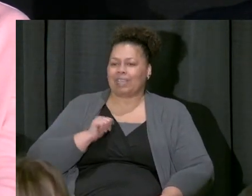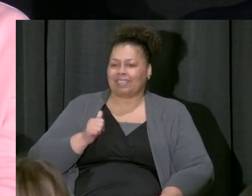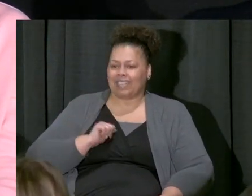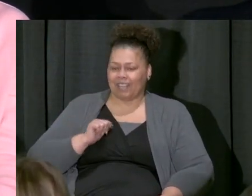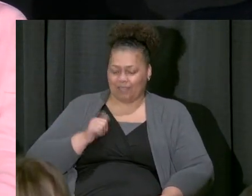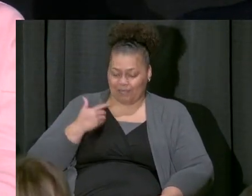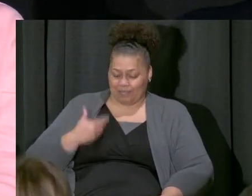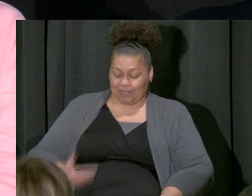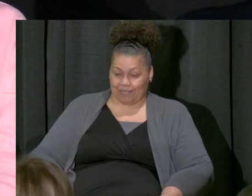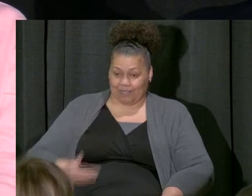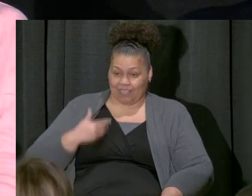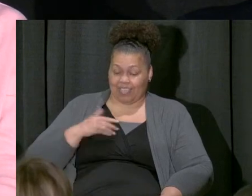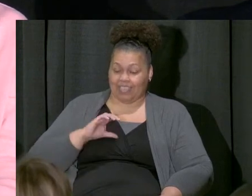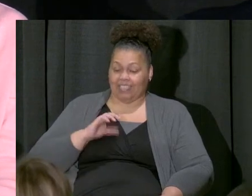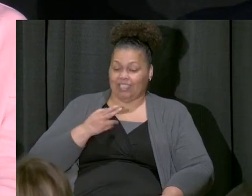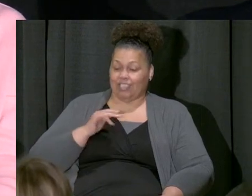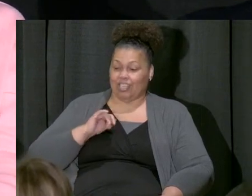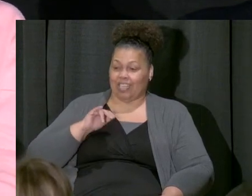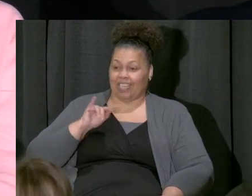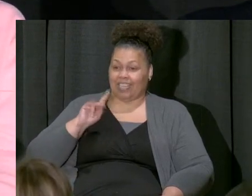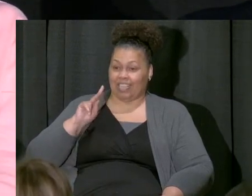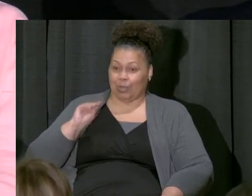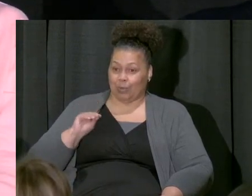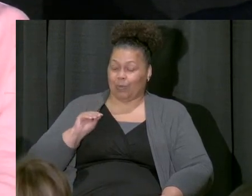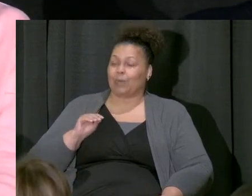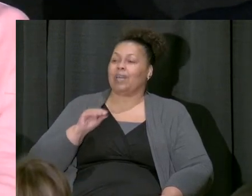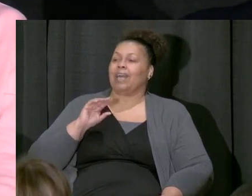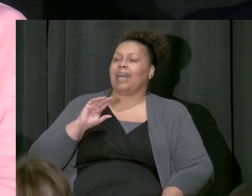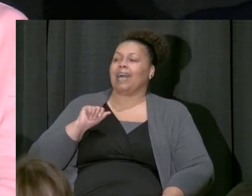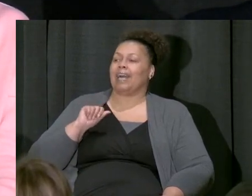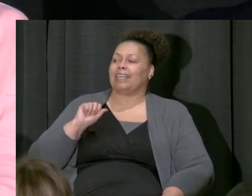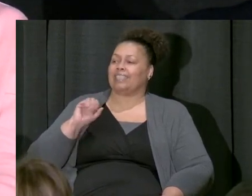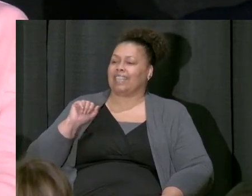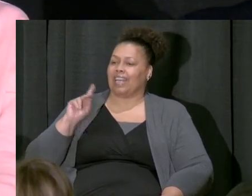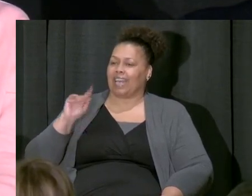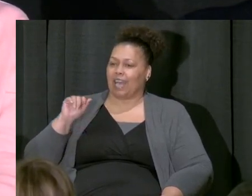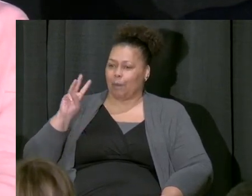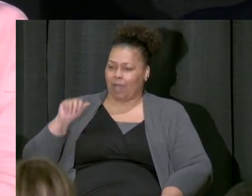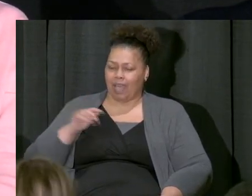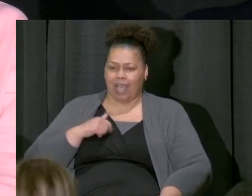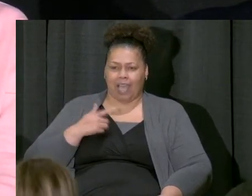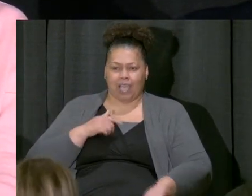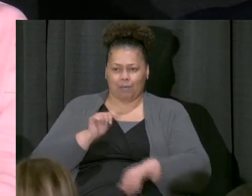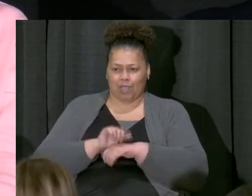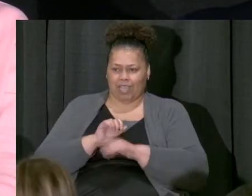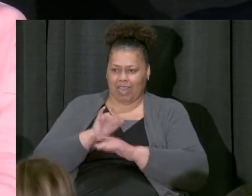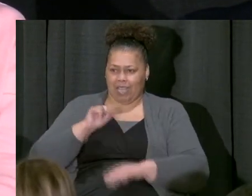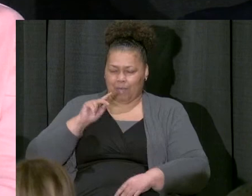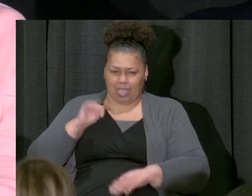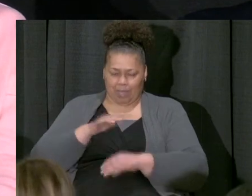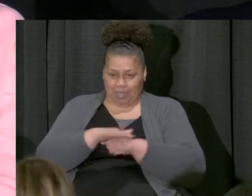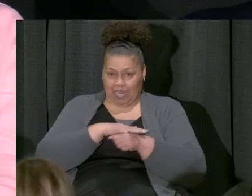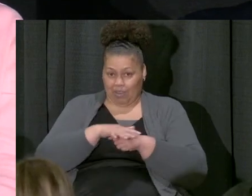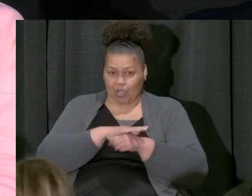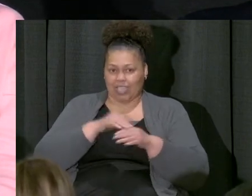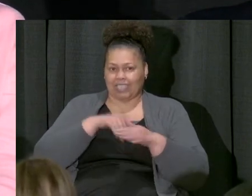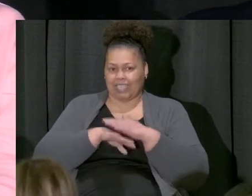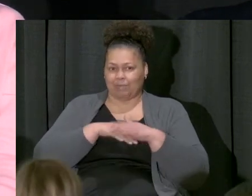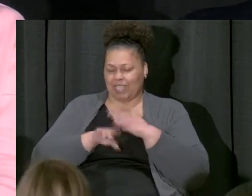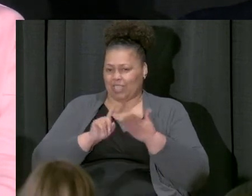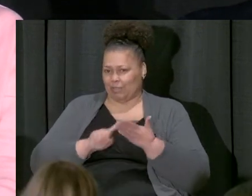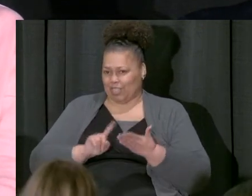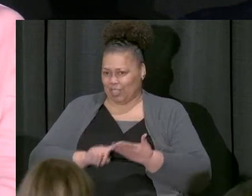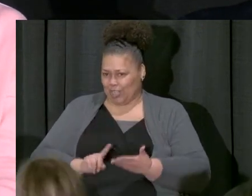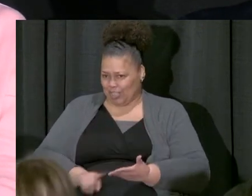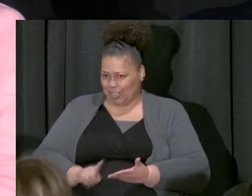first. So I'm Chico Asakawa. I'm an IBM fellow working in the area of accessibility research since